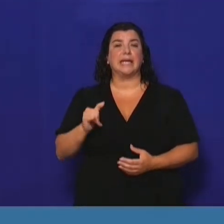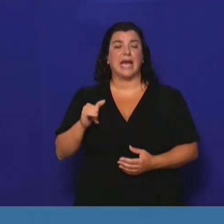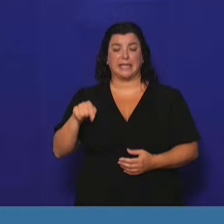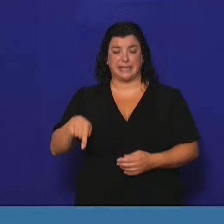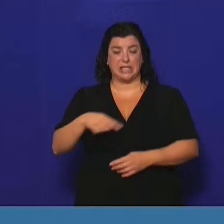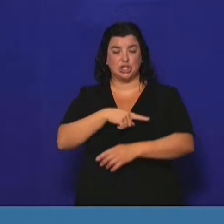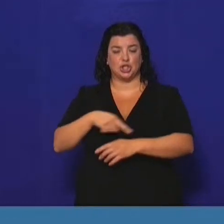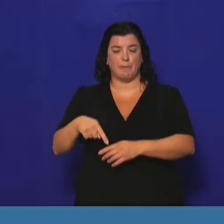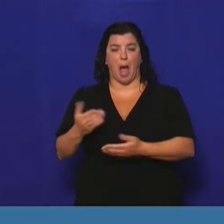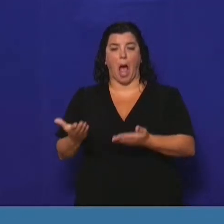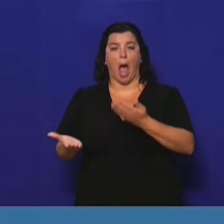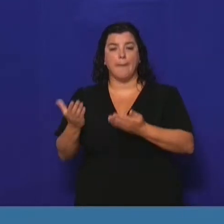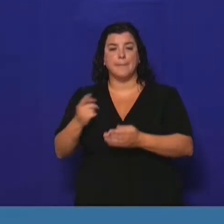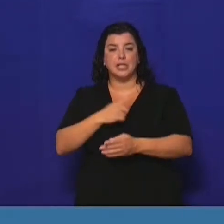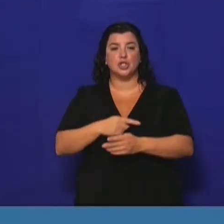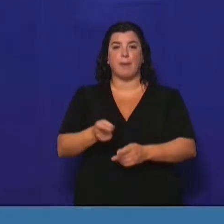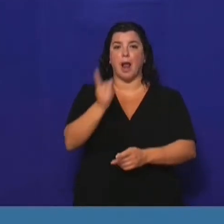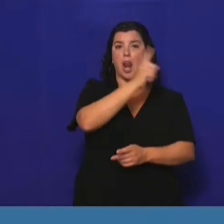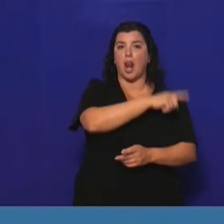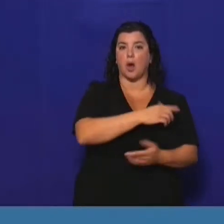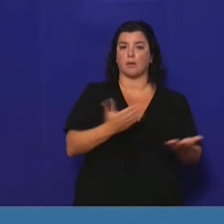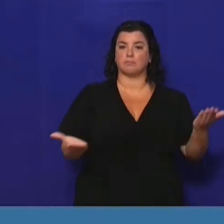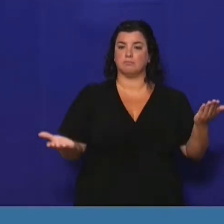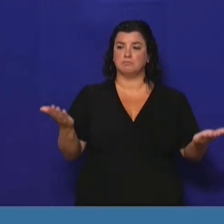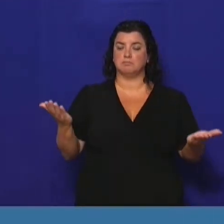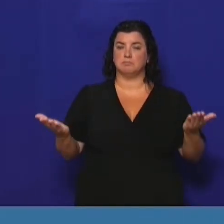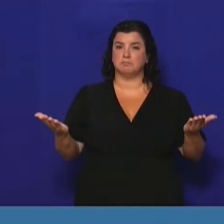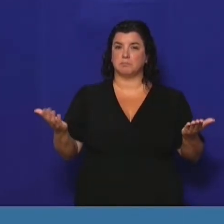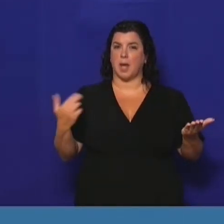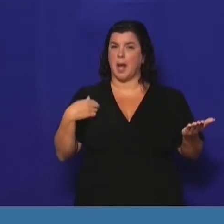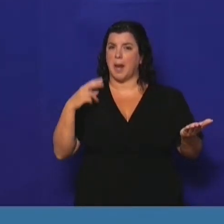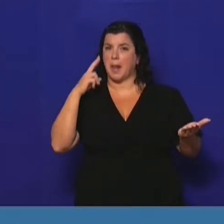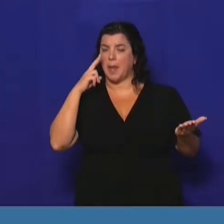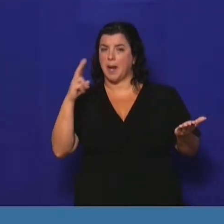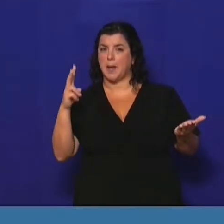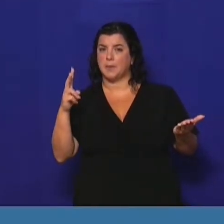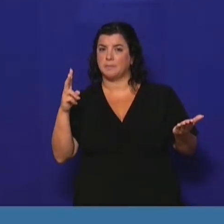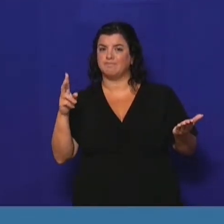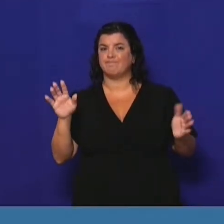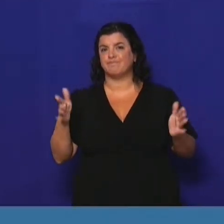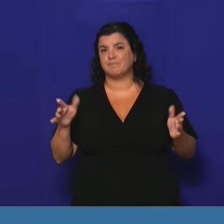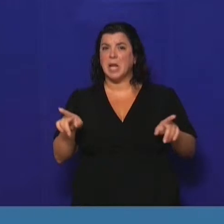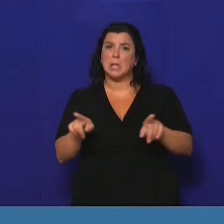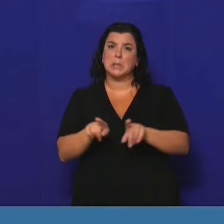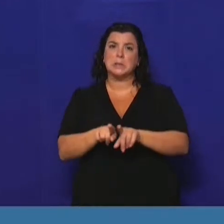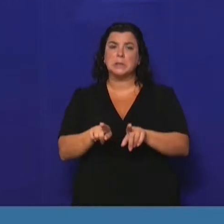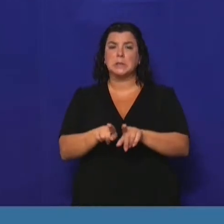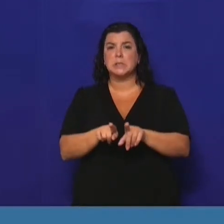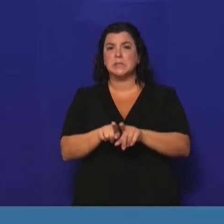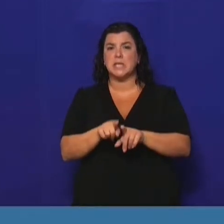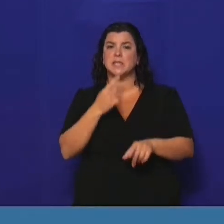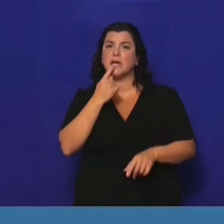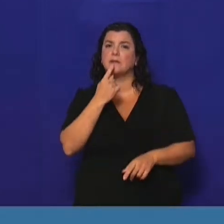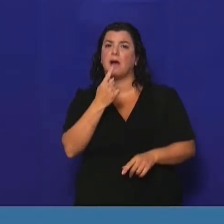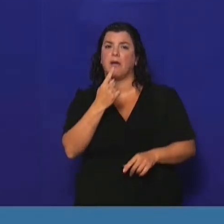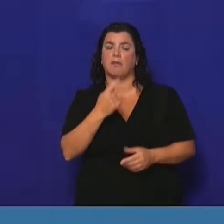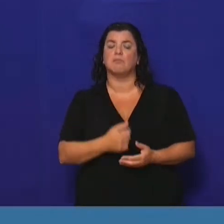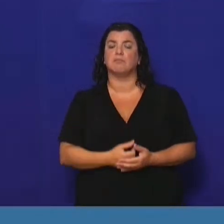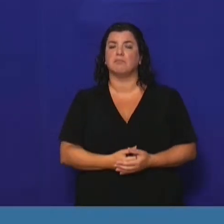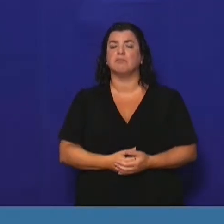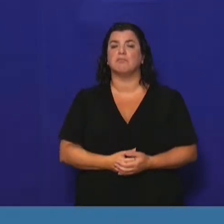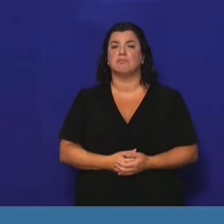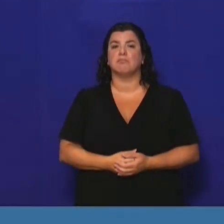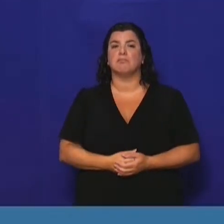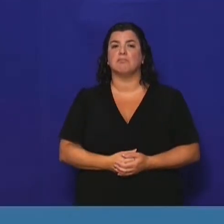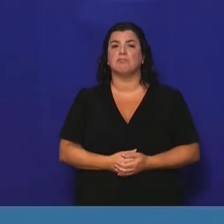qabel bħala etajiet lejn din il-ġimgħa qegħdin naraw li hemmhekk jisu baqgħet naraw l-istess xejra ta' etajiet. U